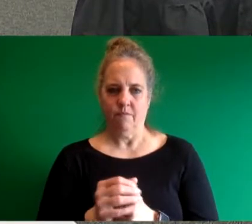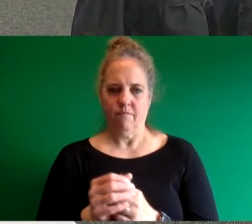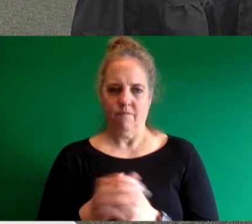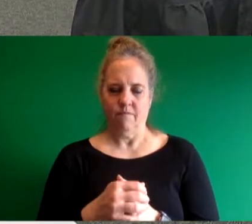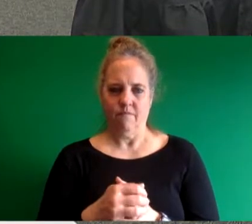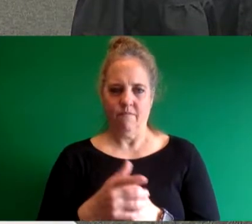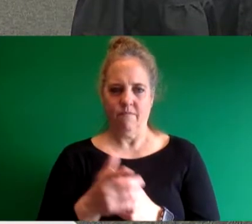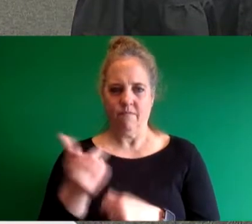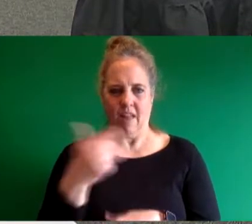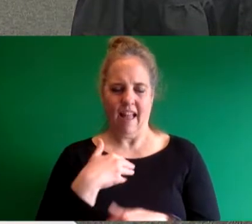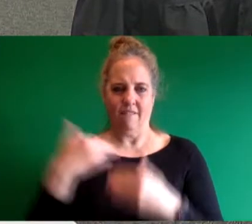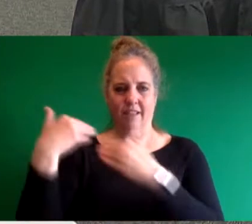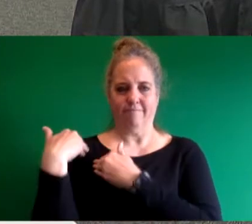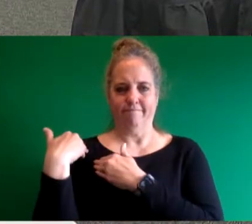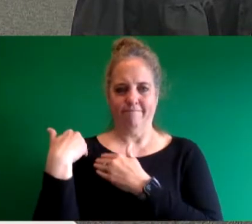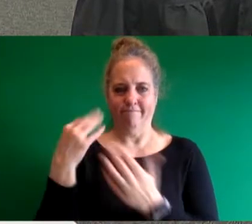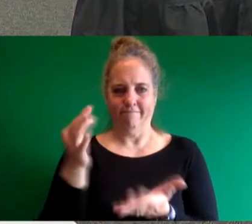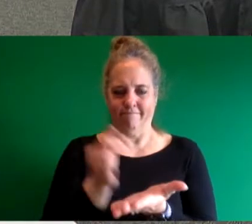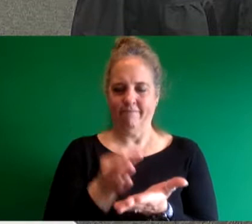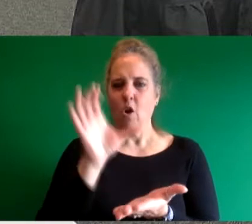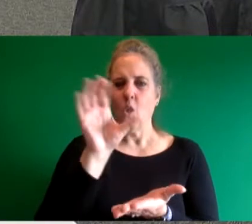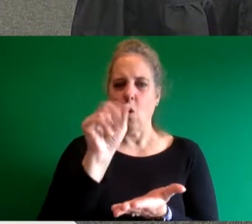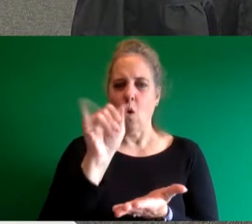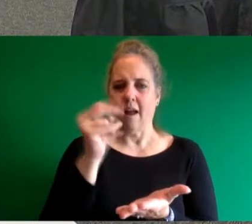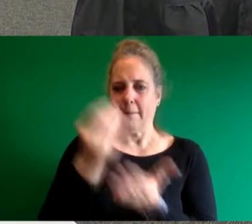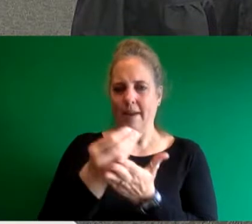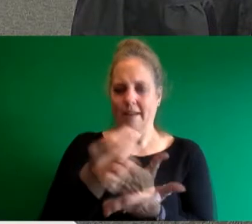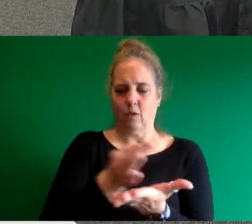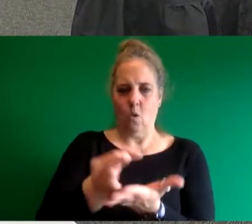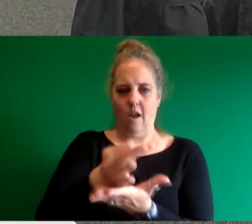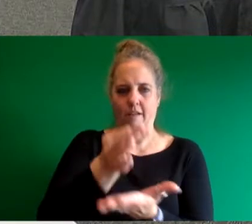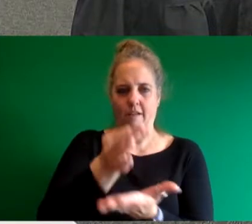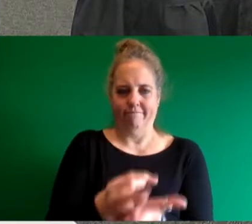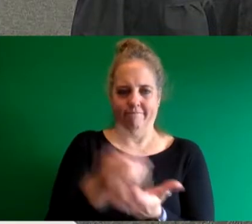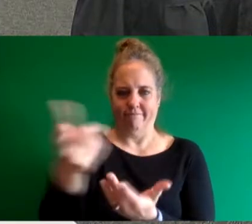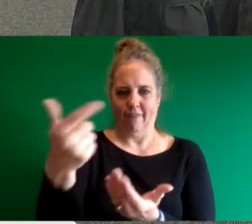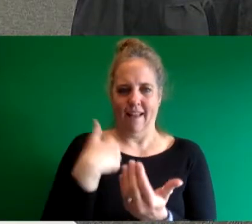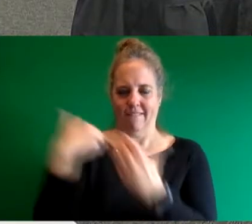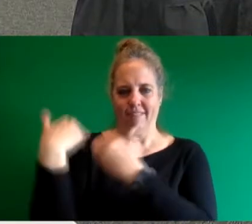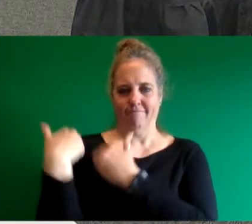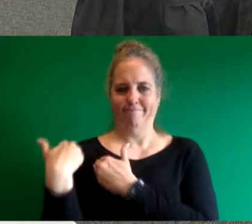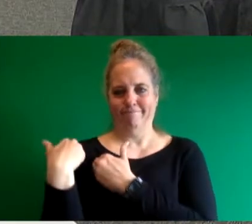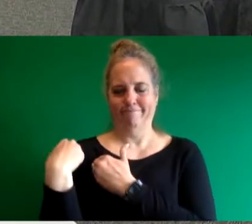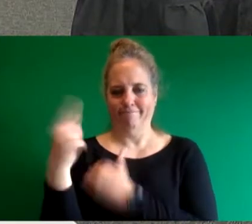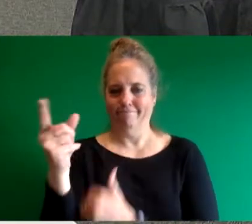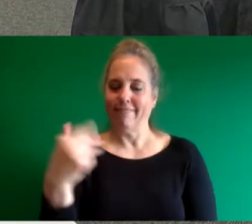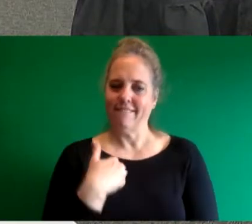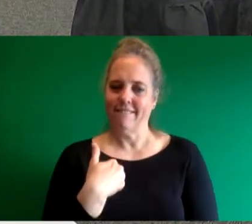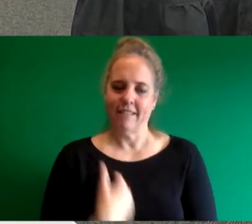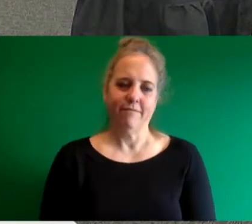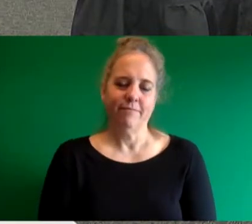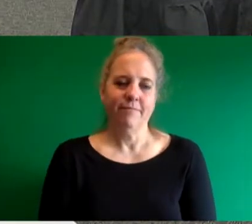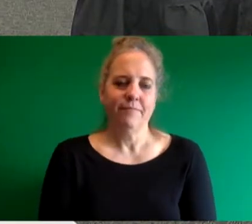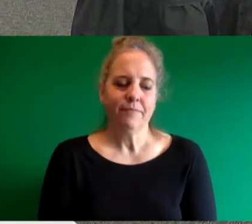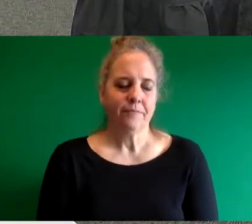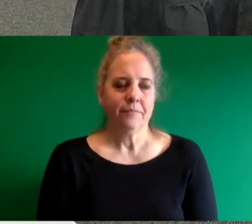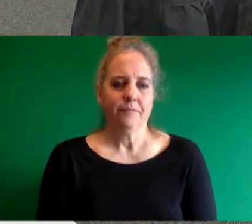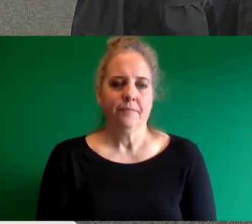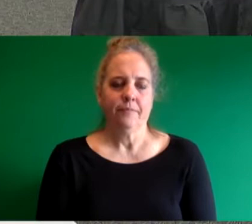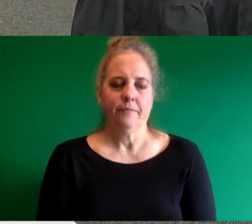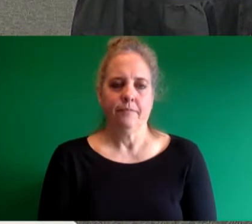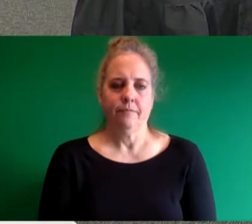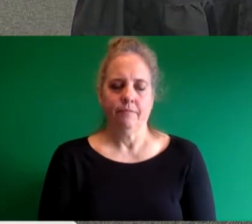you. Thank you. Appreciate it. Okay, great. Is there a photo op? Okay.